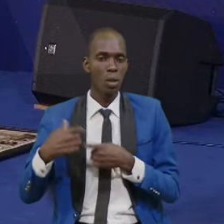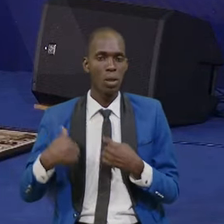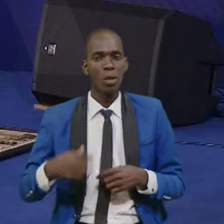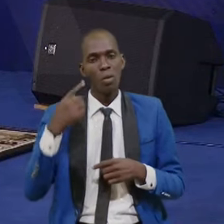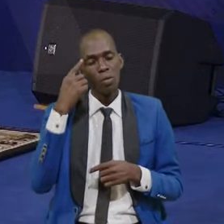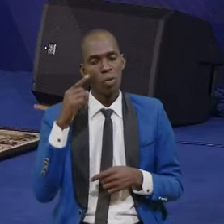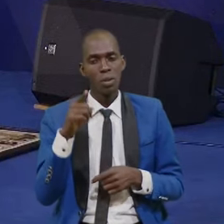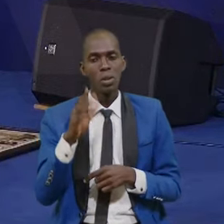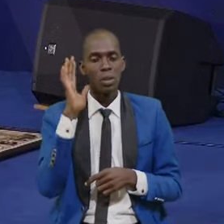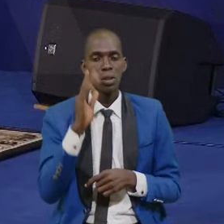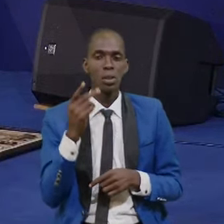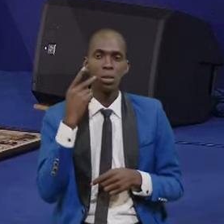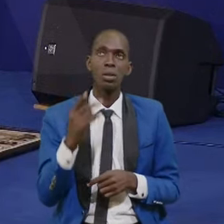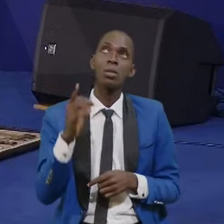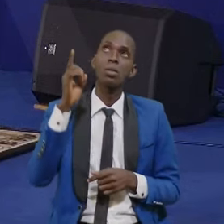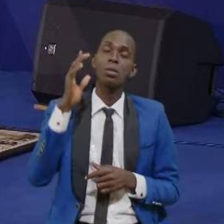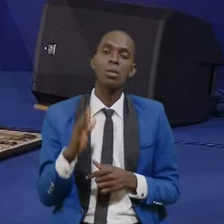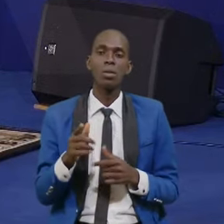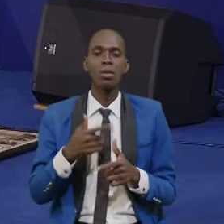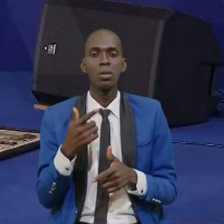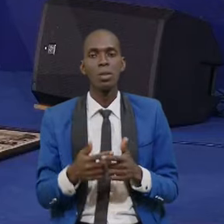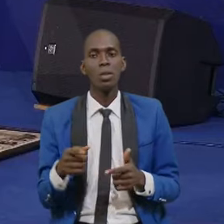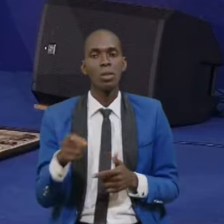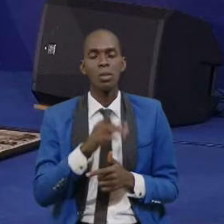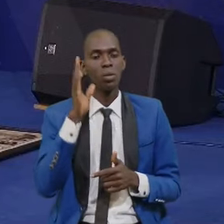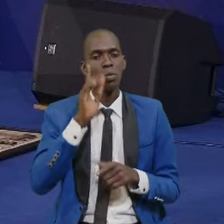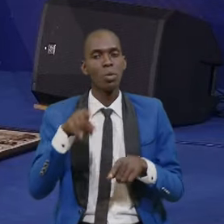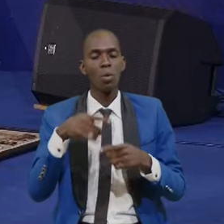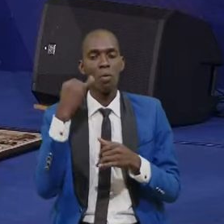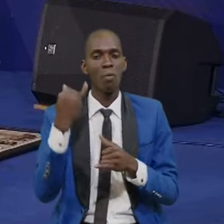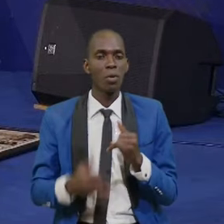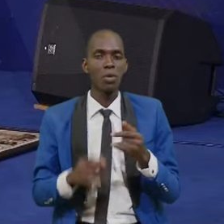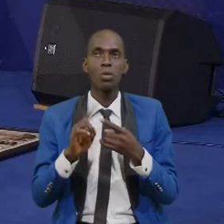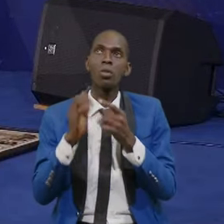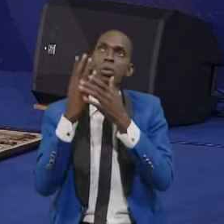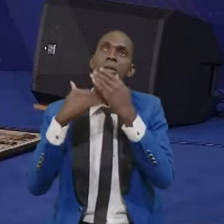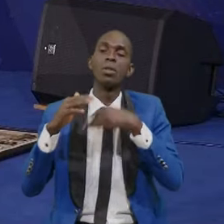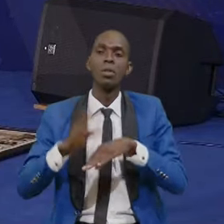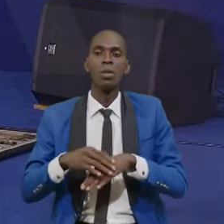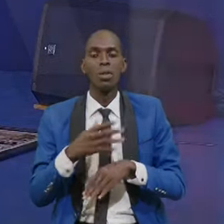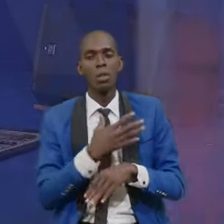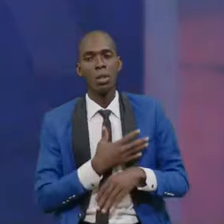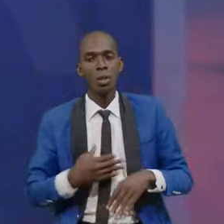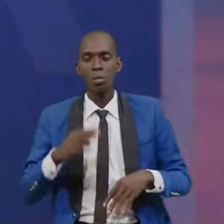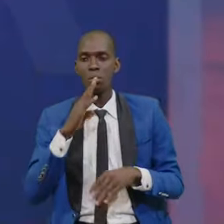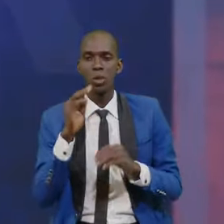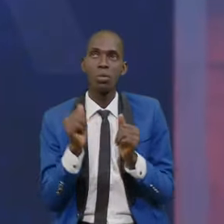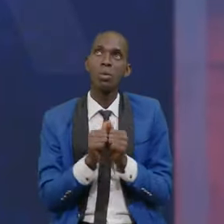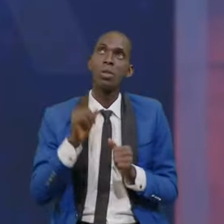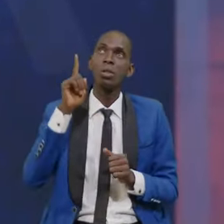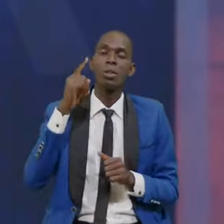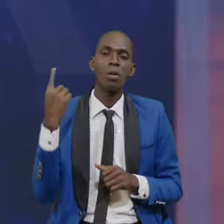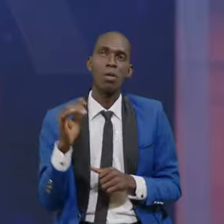see God, then they'll go finally to heaven and be with him forever and